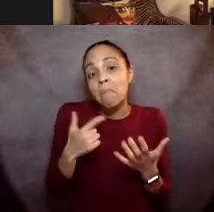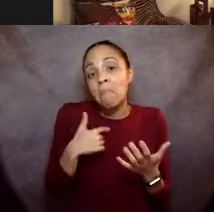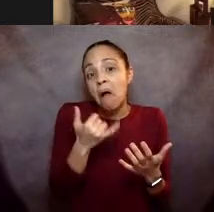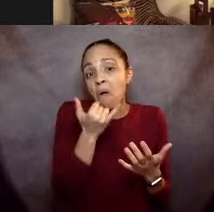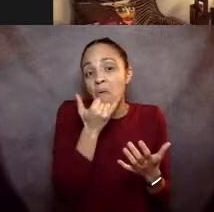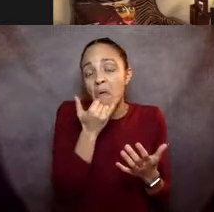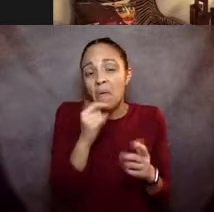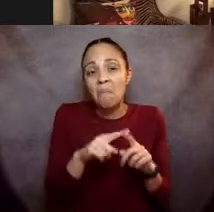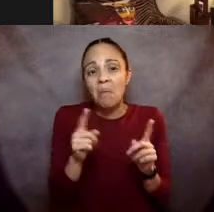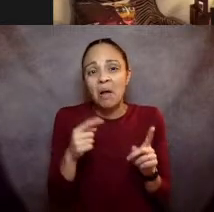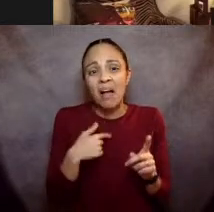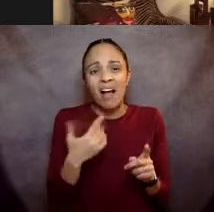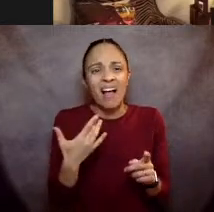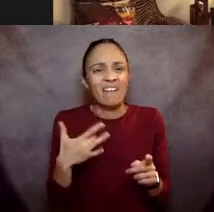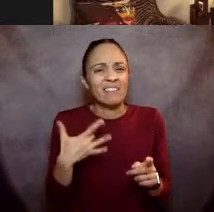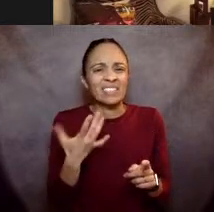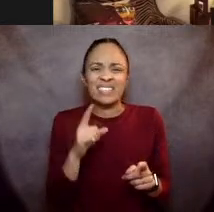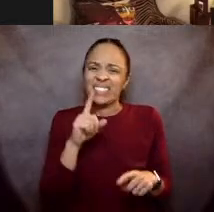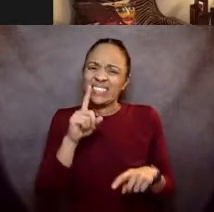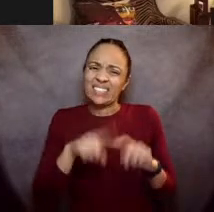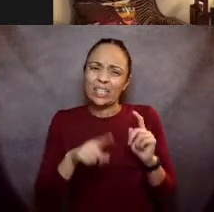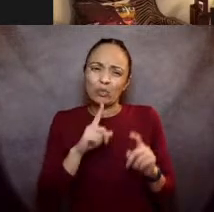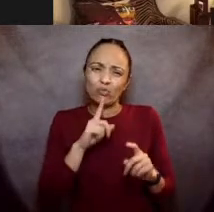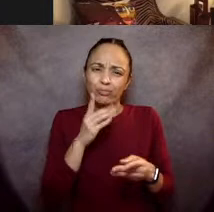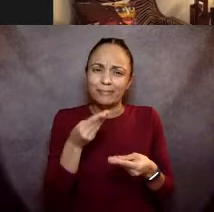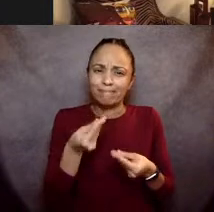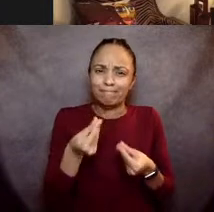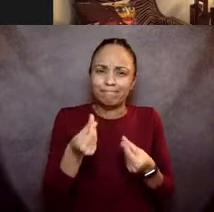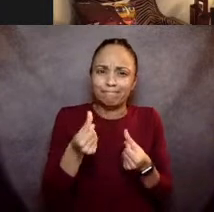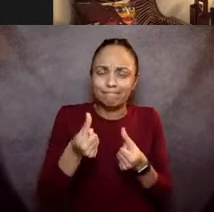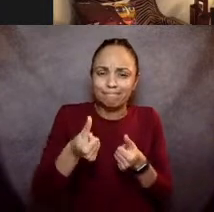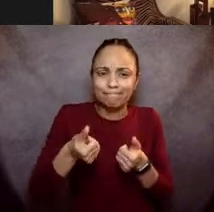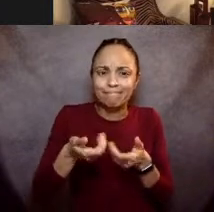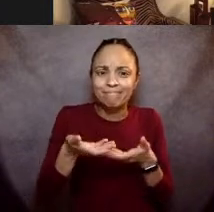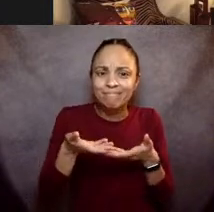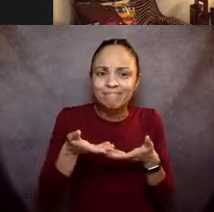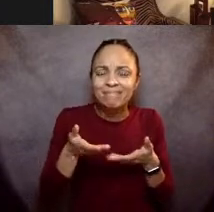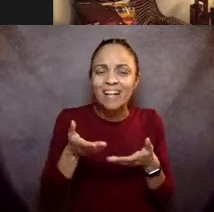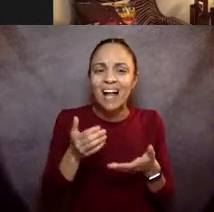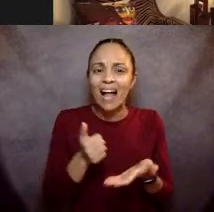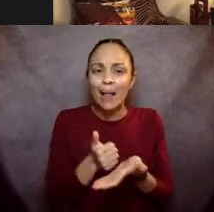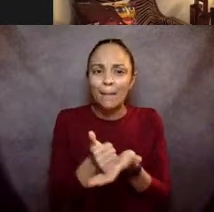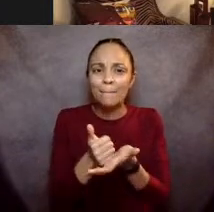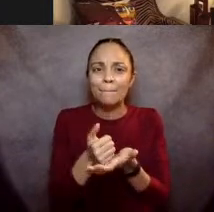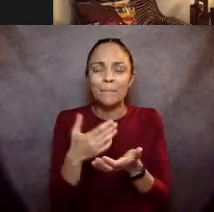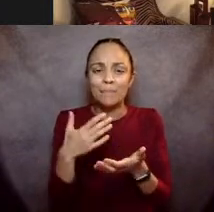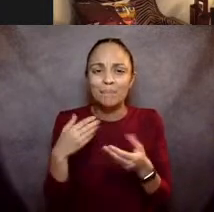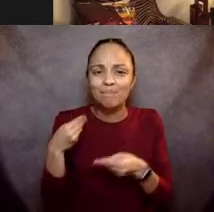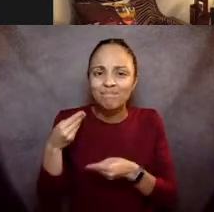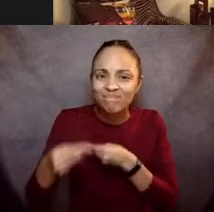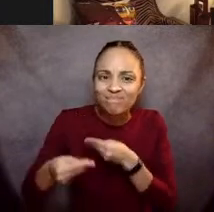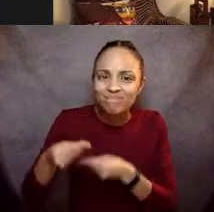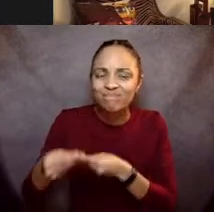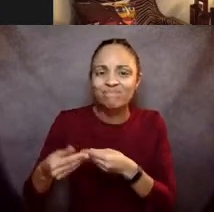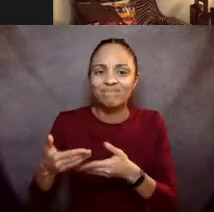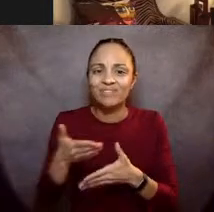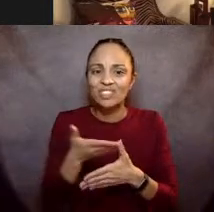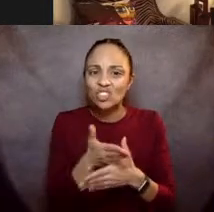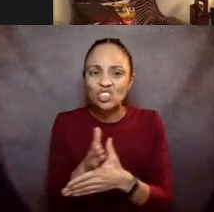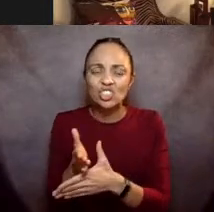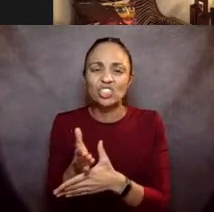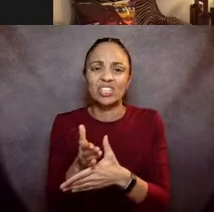really from the visceral part of your being, give that over technology. I think being in the